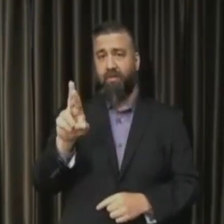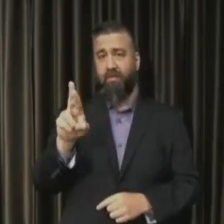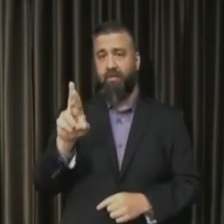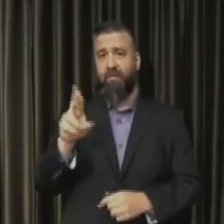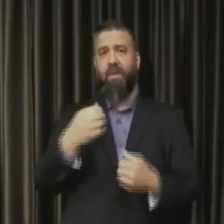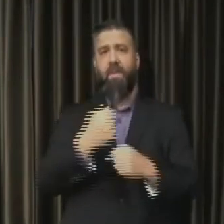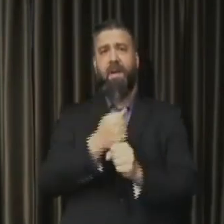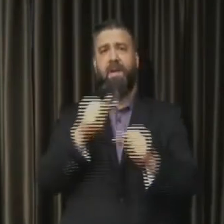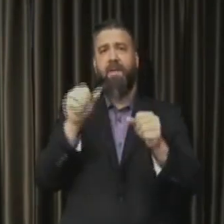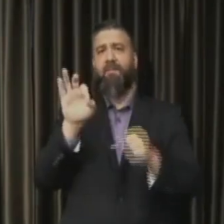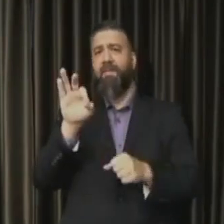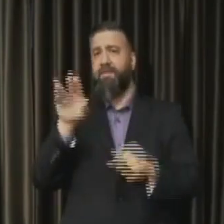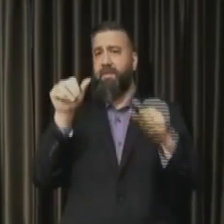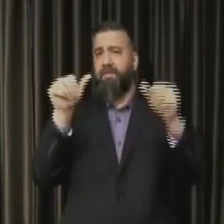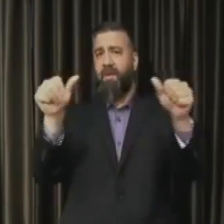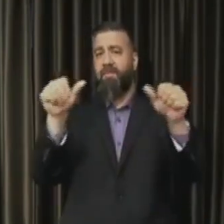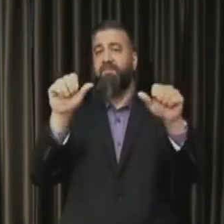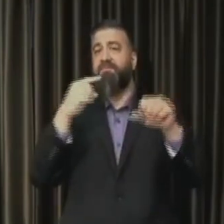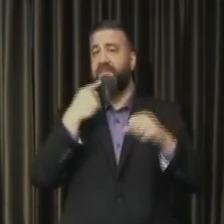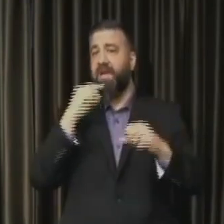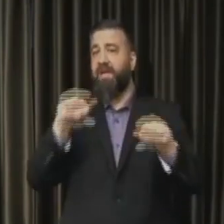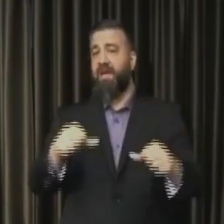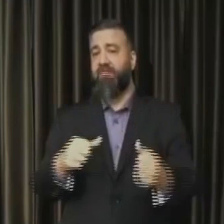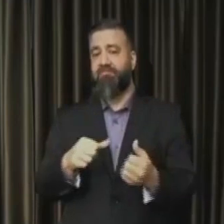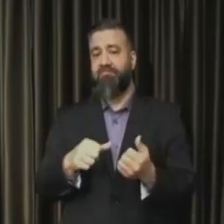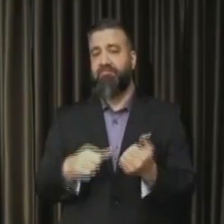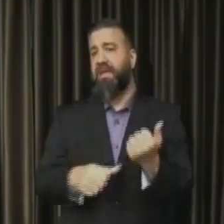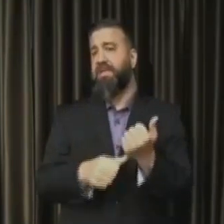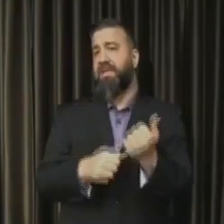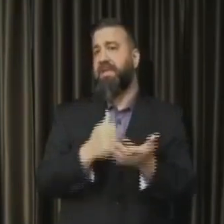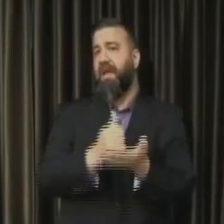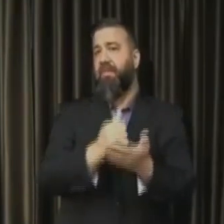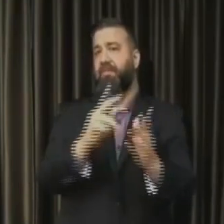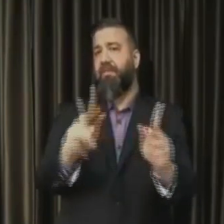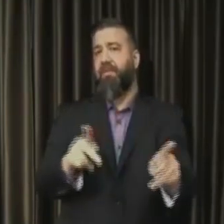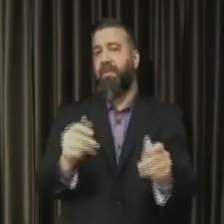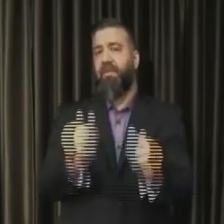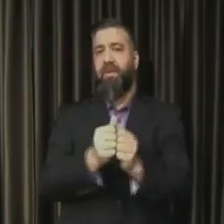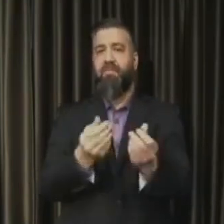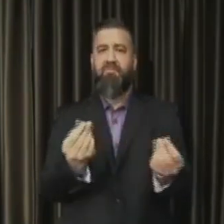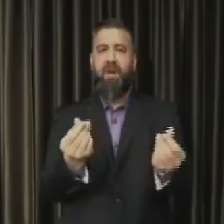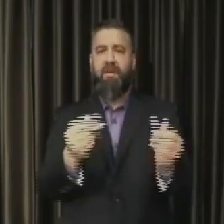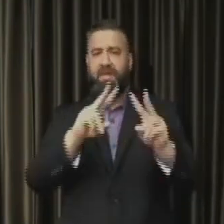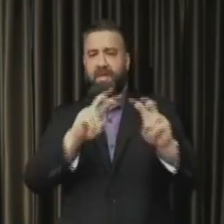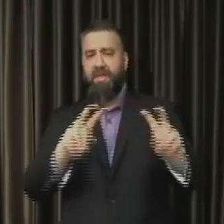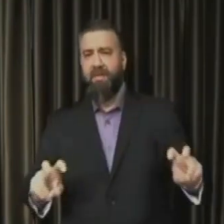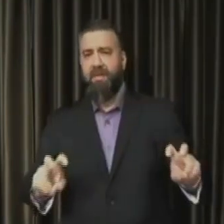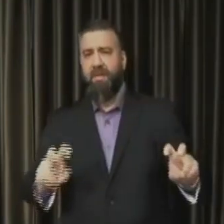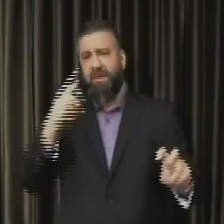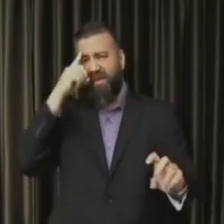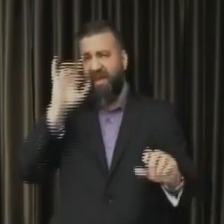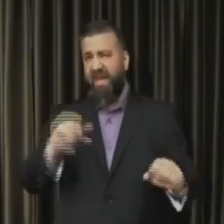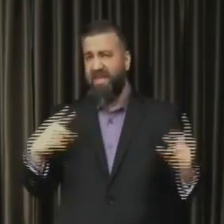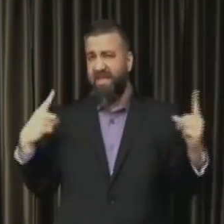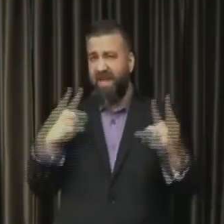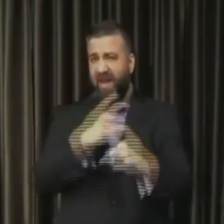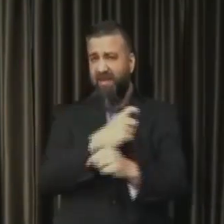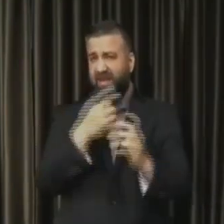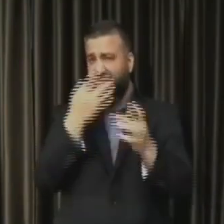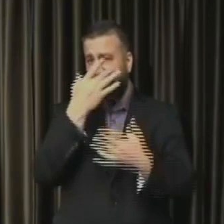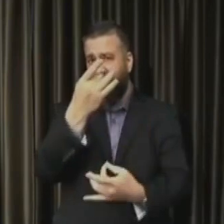that indicated he could assist people with county assessments. Do you believe this is or could be a conflict of interest or a potential violation